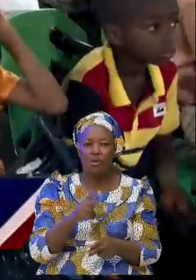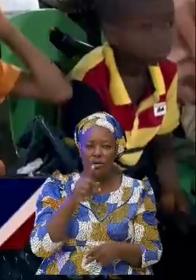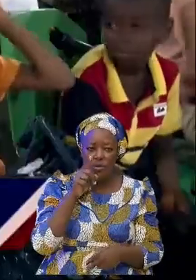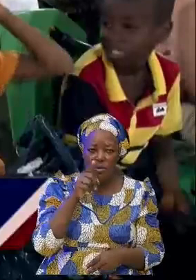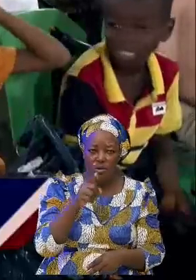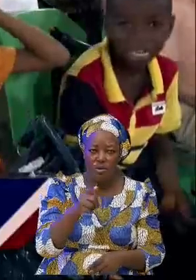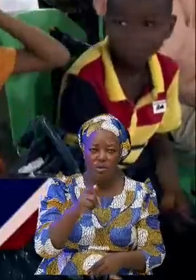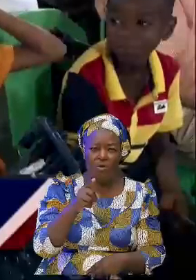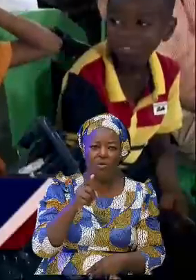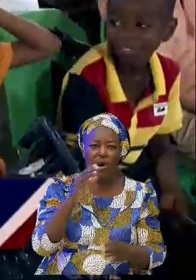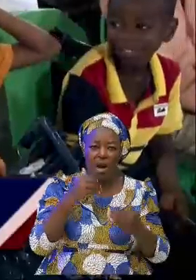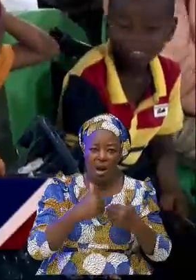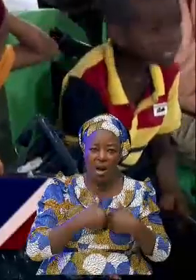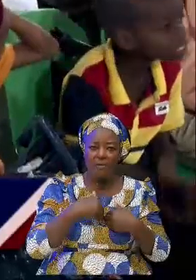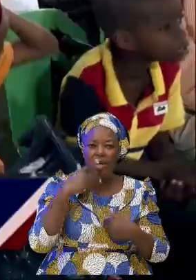Jesus' name.